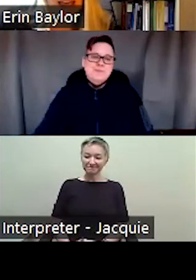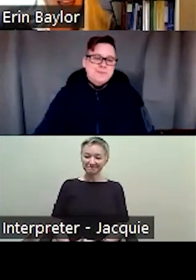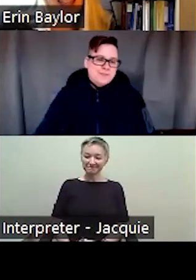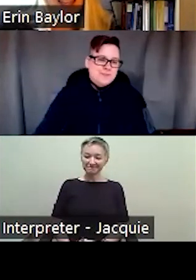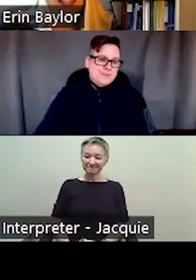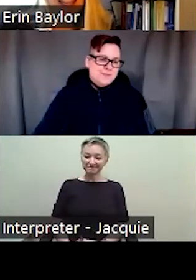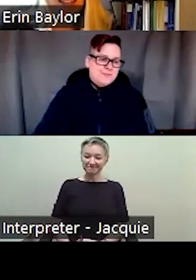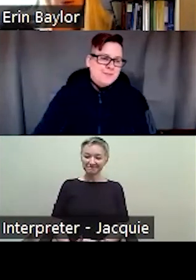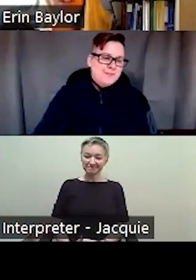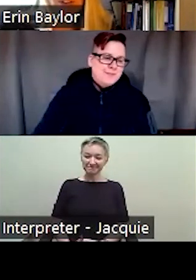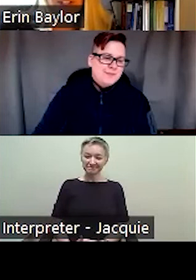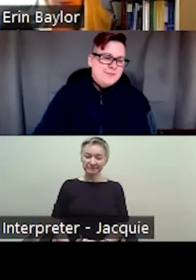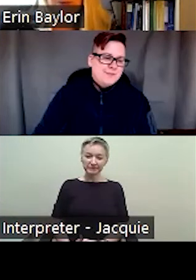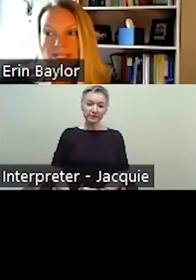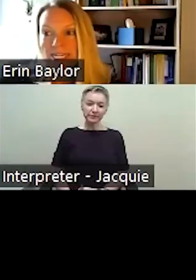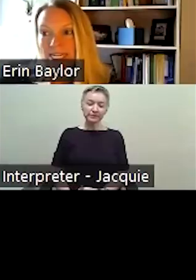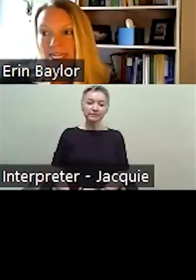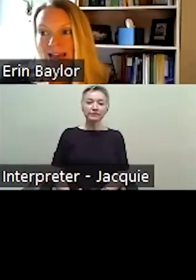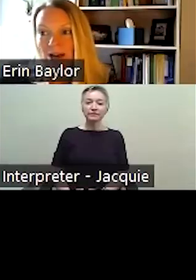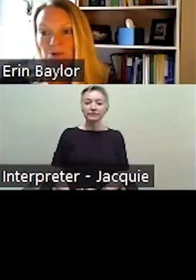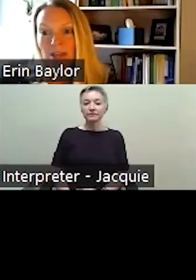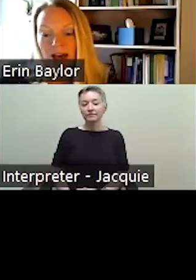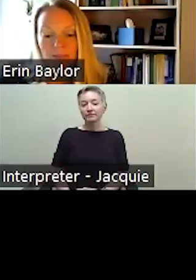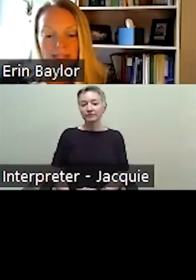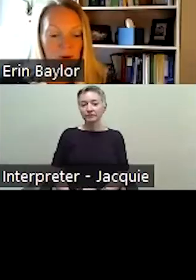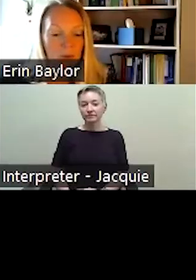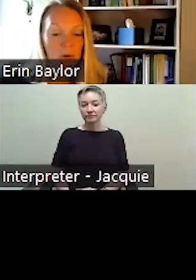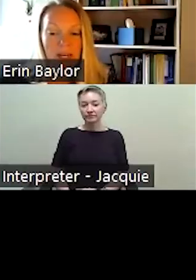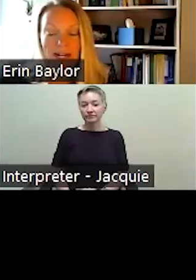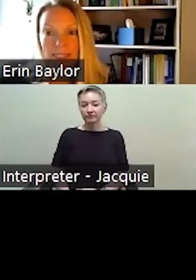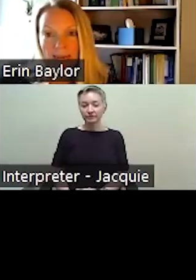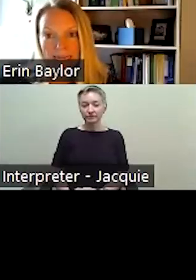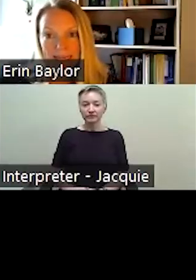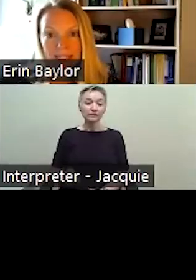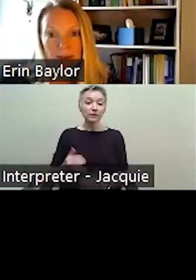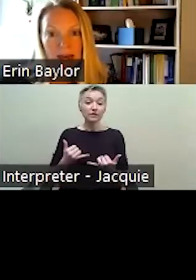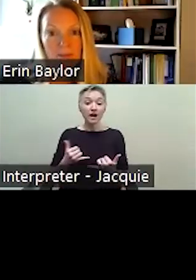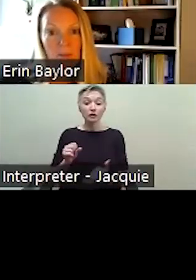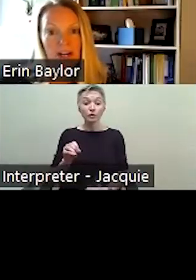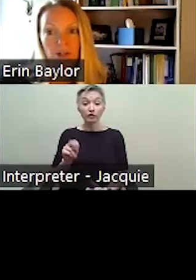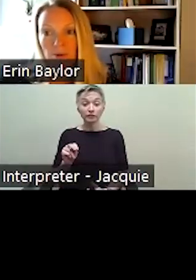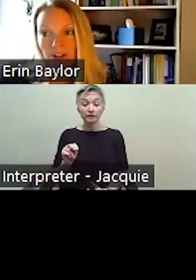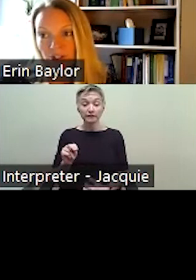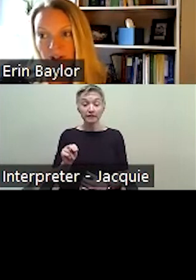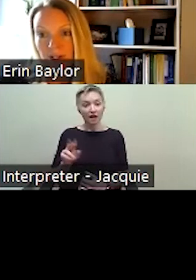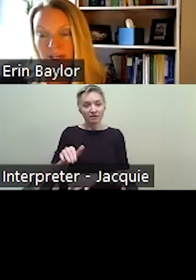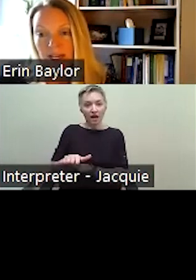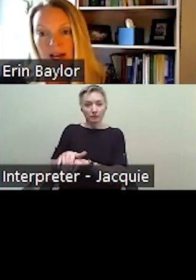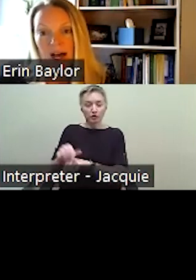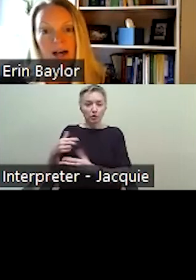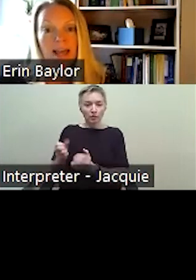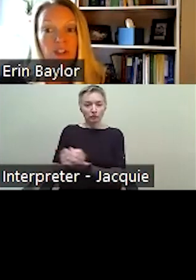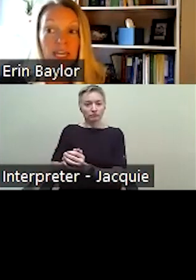So at the, at the School of Nursing, we're really now, um, to the point where we are expanding this to become a more interprofessional,